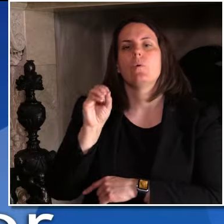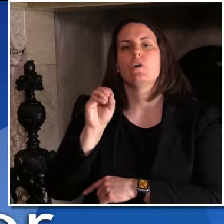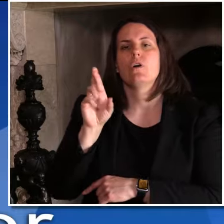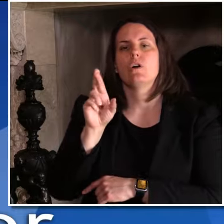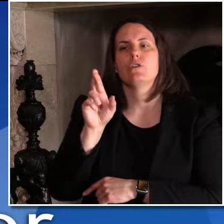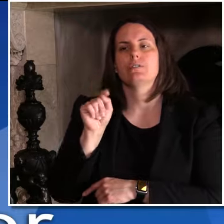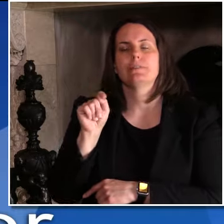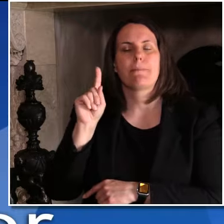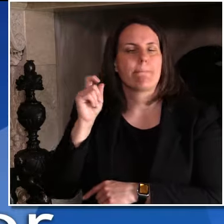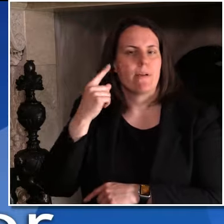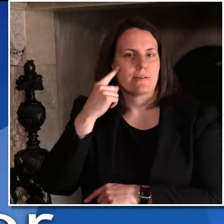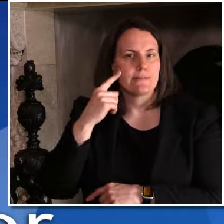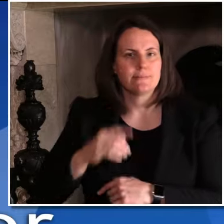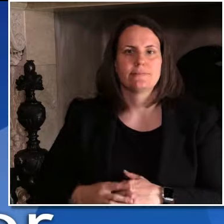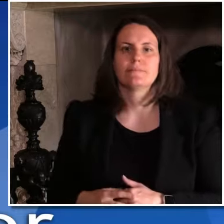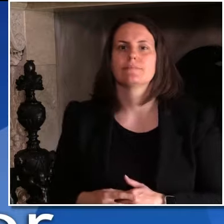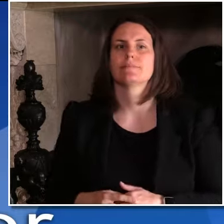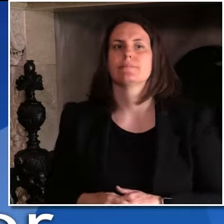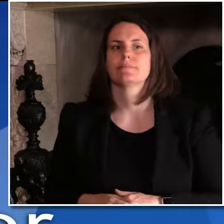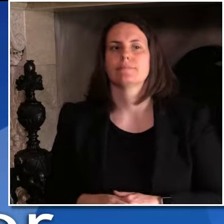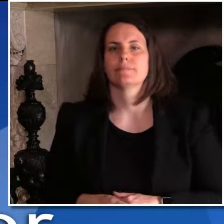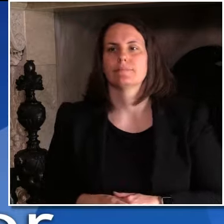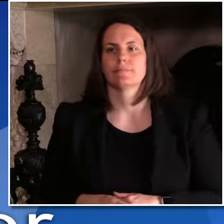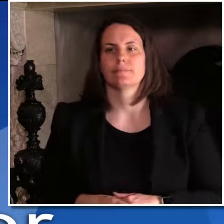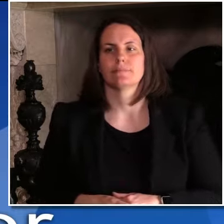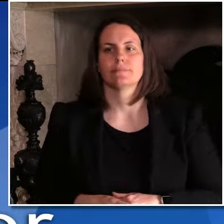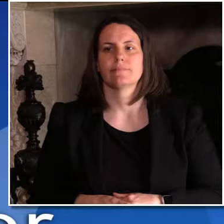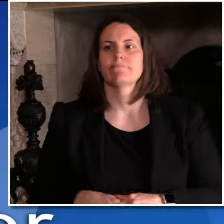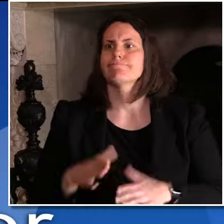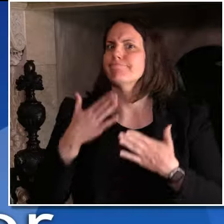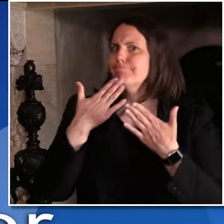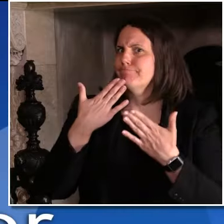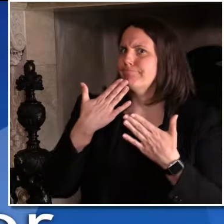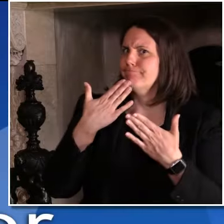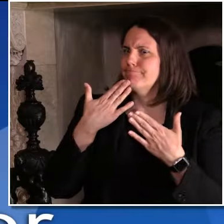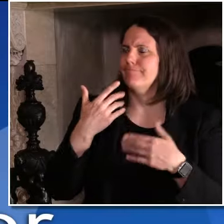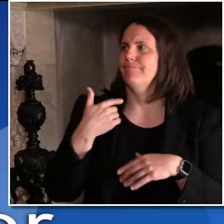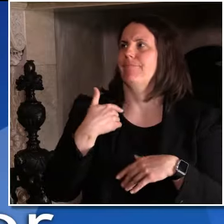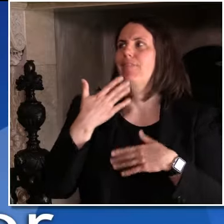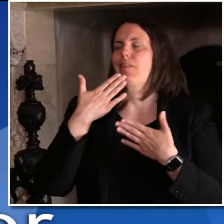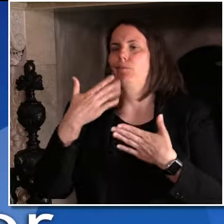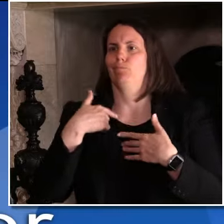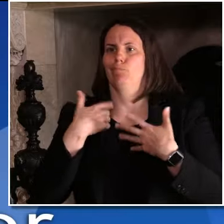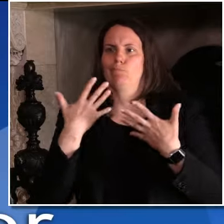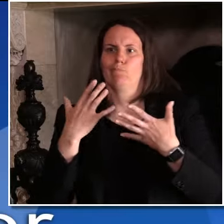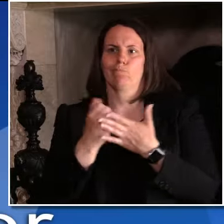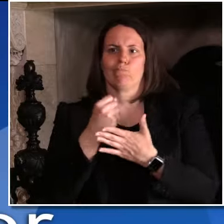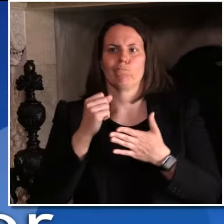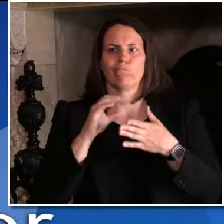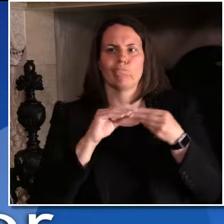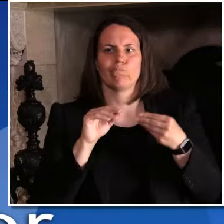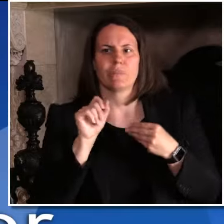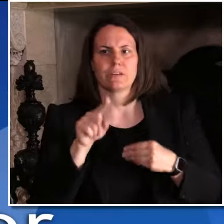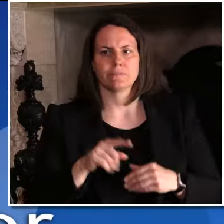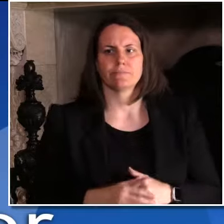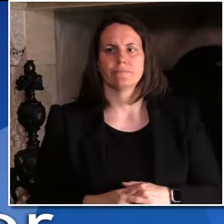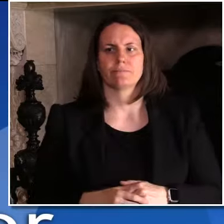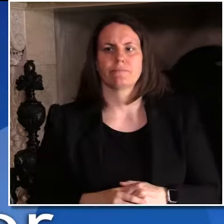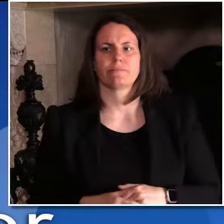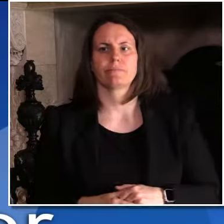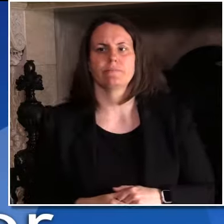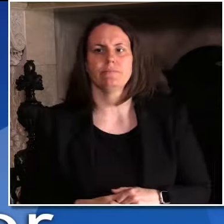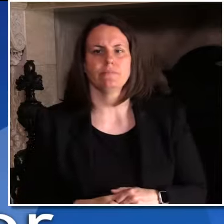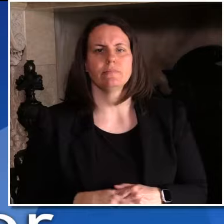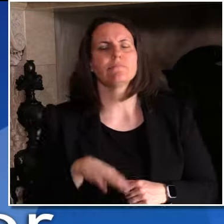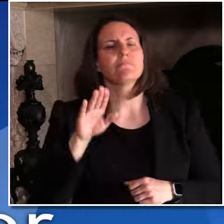Hi, thank you for taking my question. Governor, you mentioned a minute ago that resources are being made available for small businesses. But